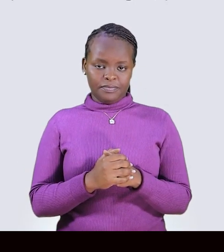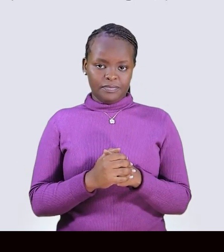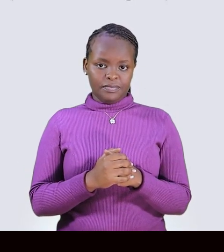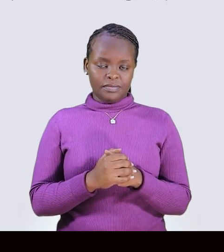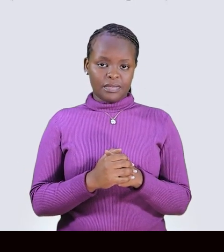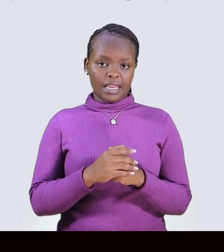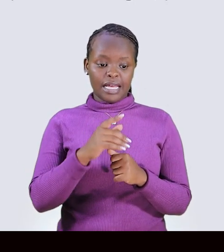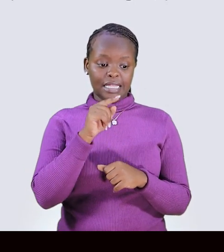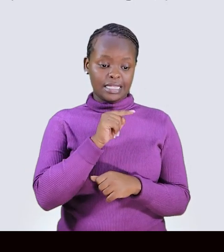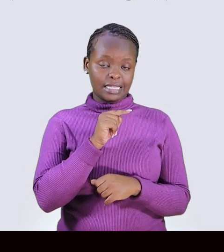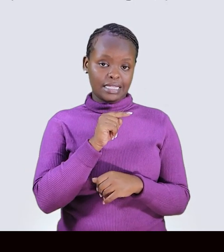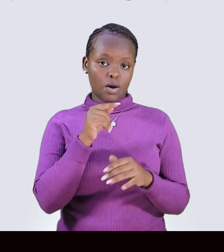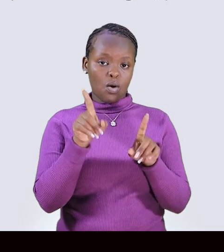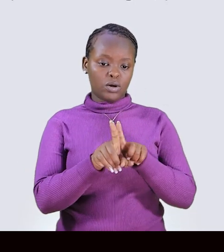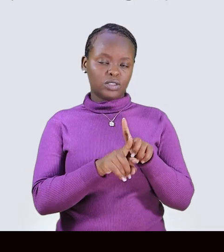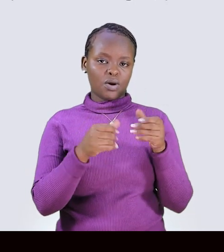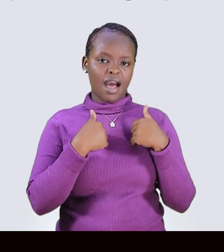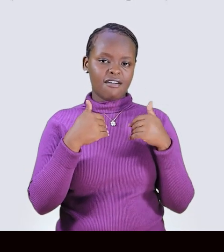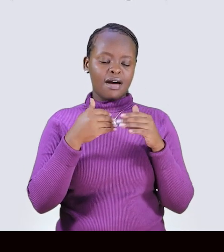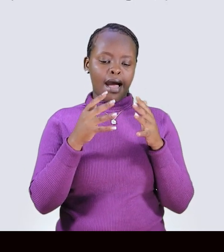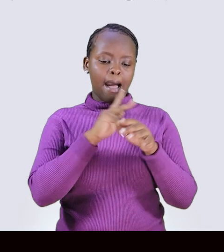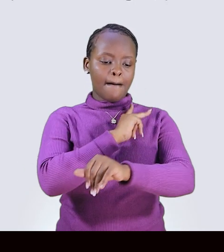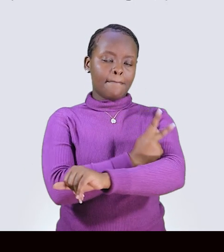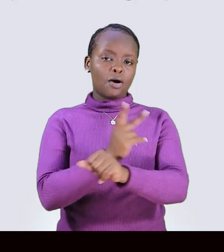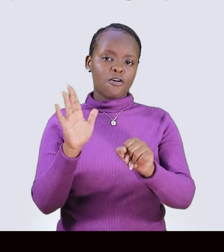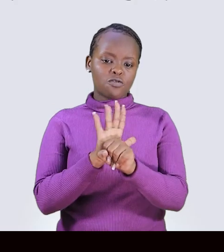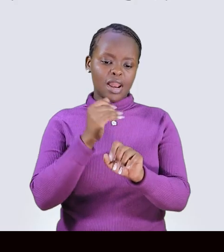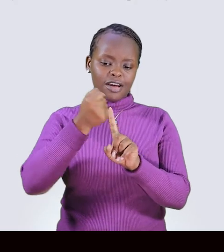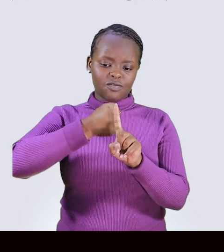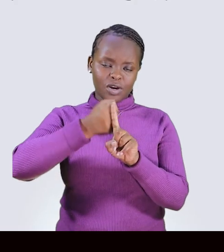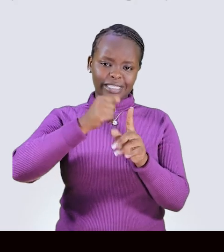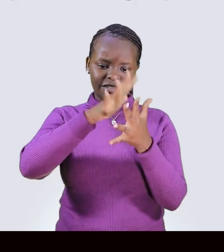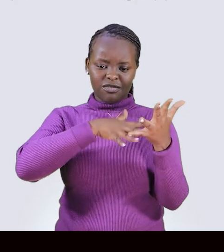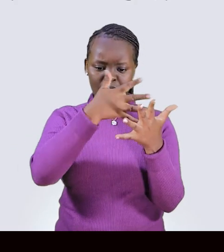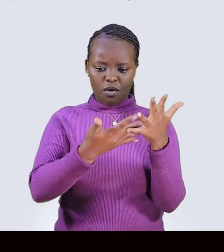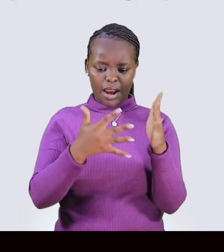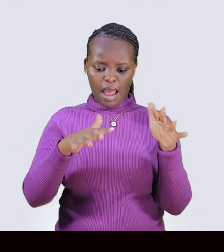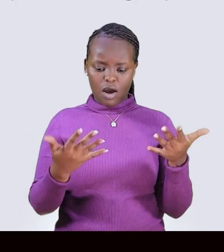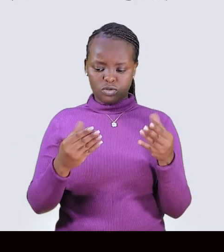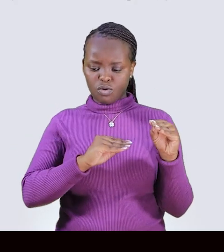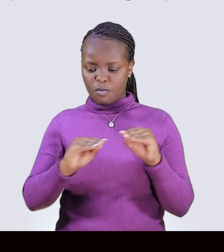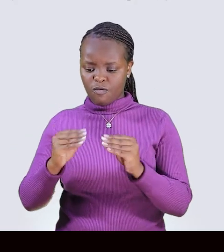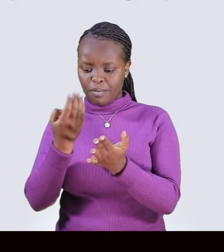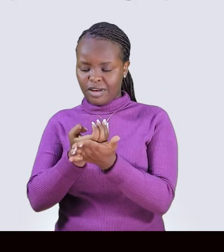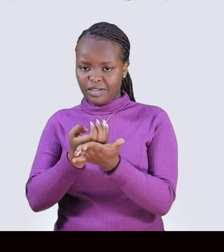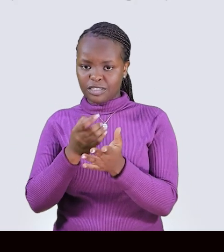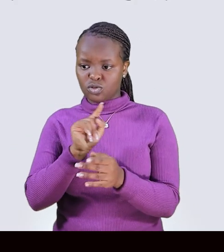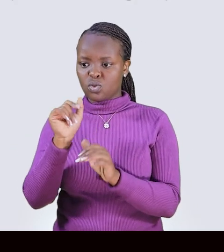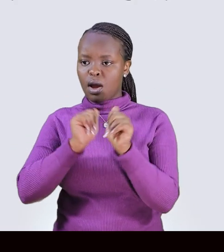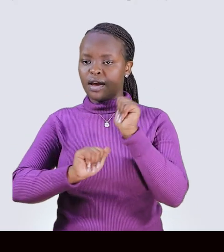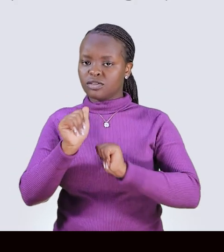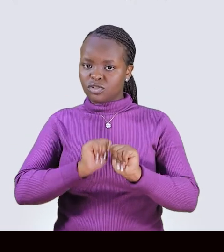The toolkit also includes a powerful advocacy framework. It shows you how to move from evidence to action through